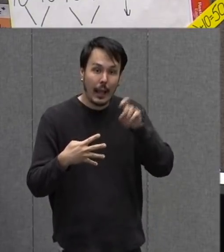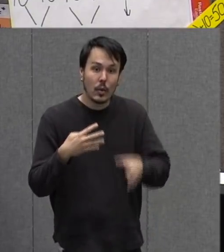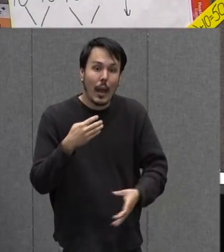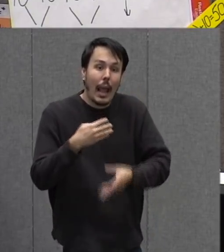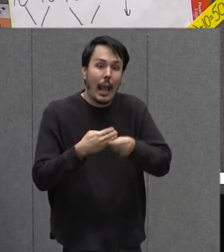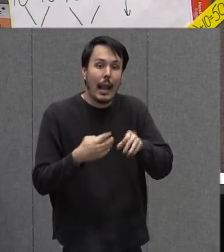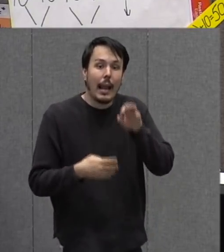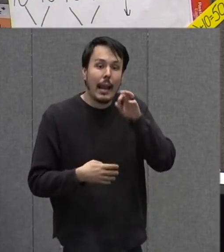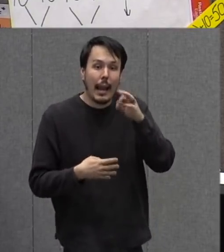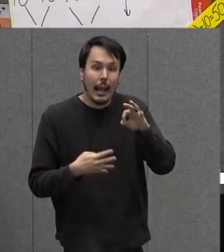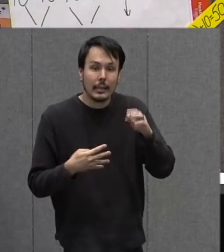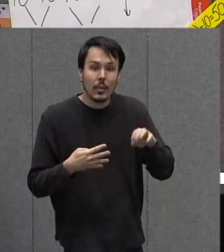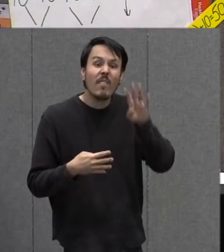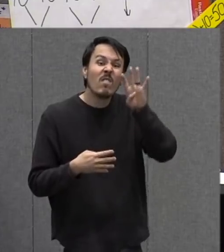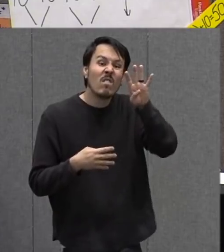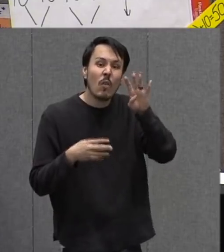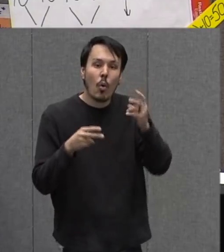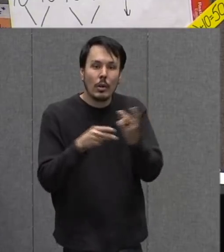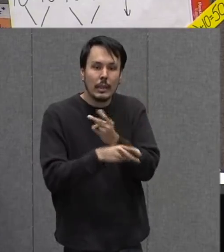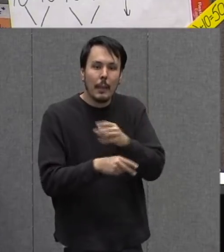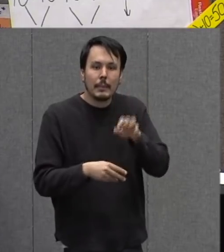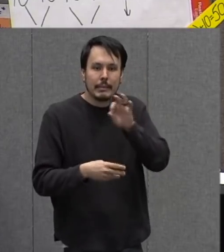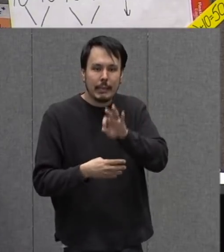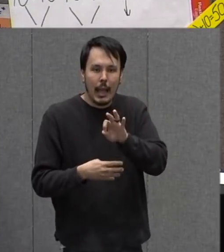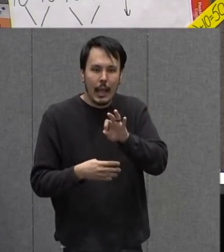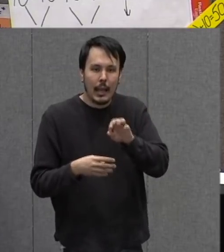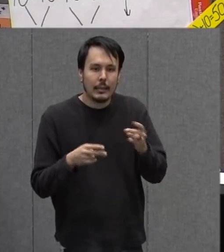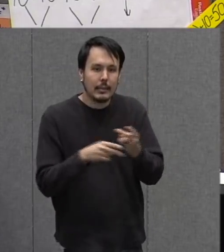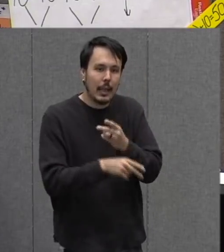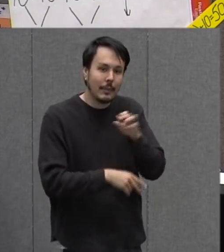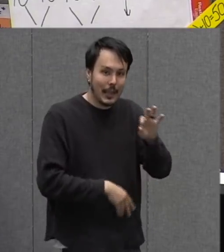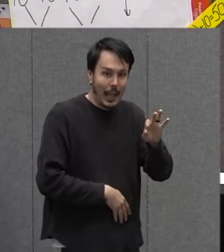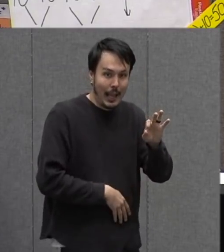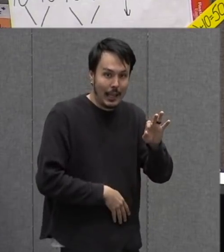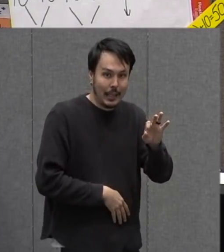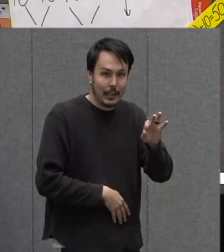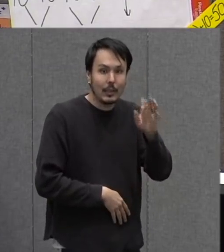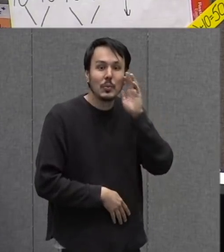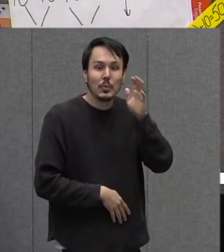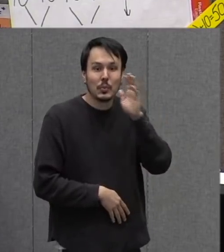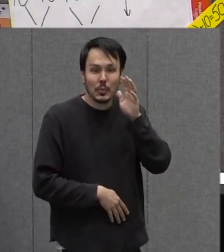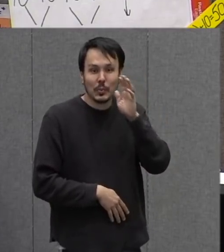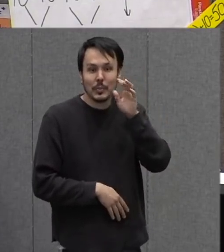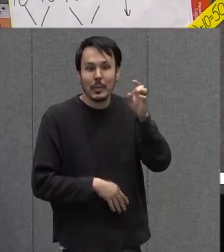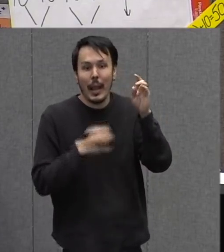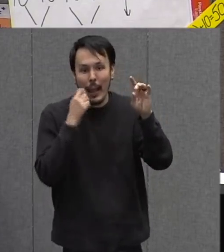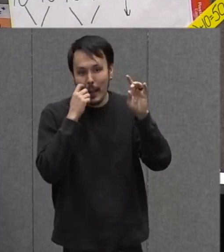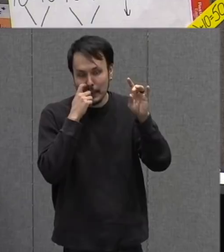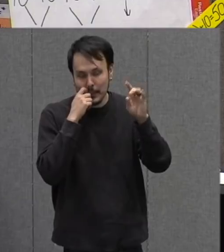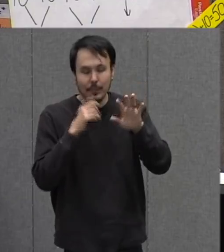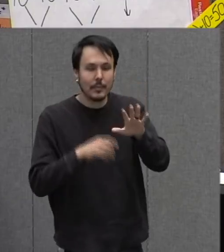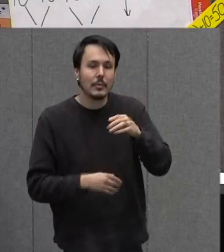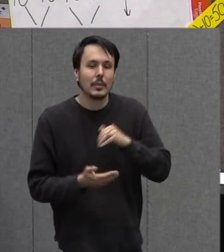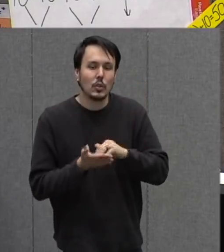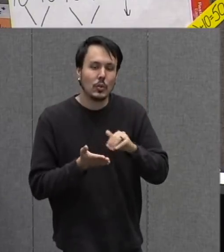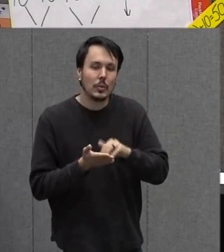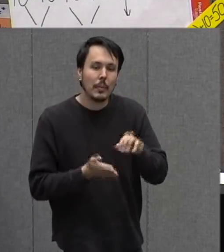times. So 9 and 9 make, right, 18. Plus another